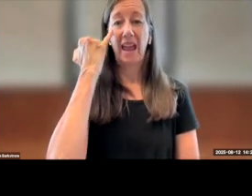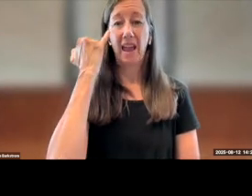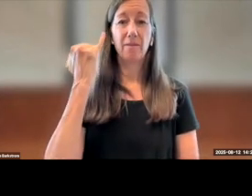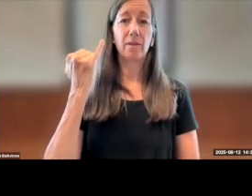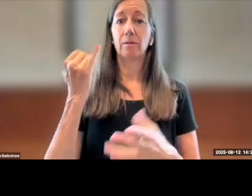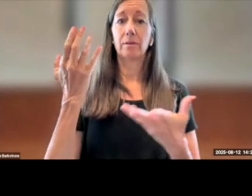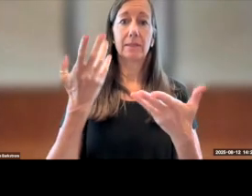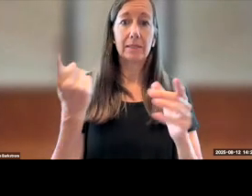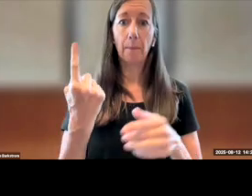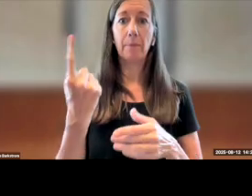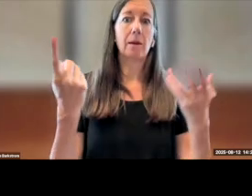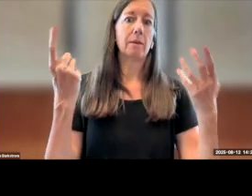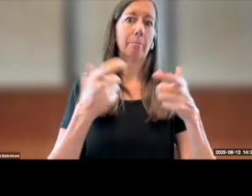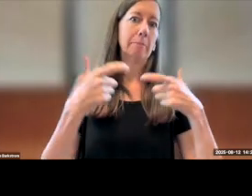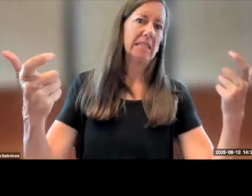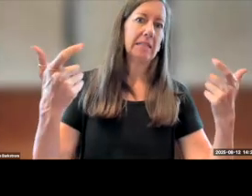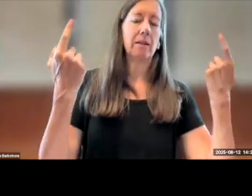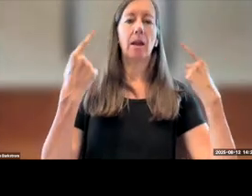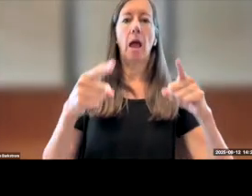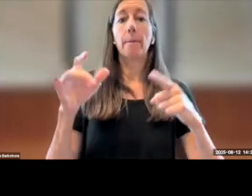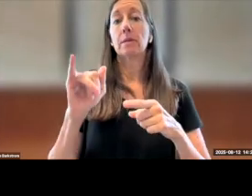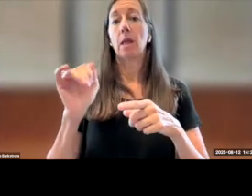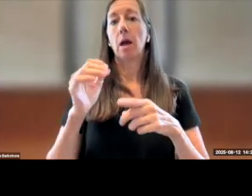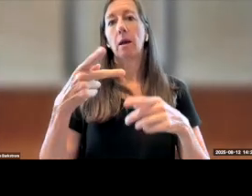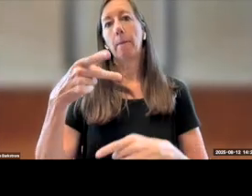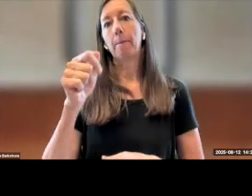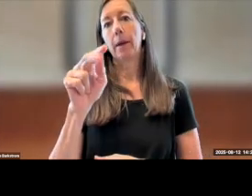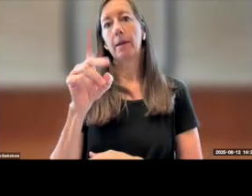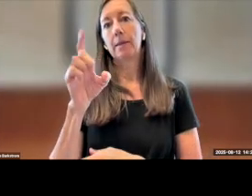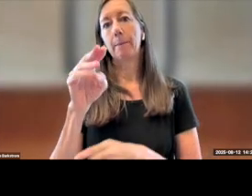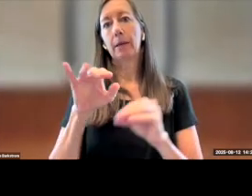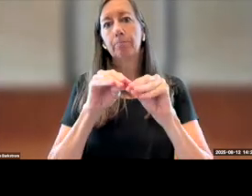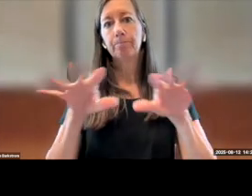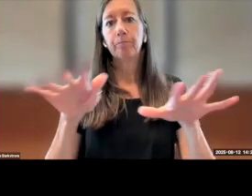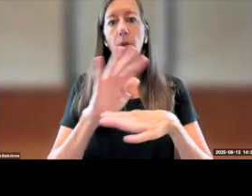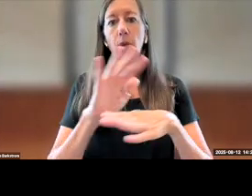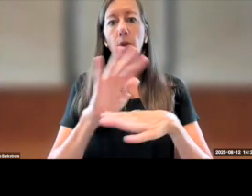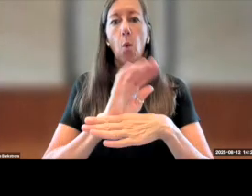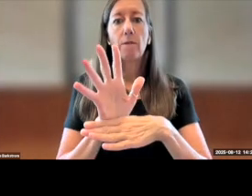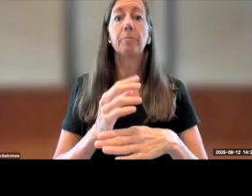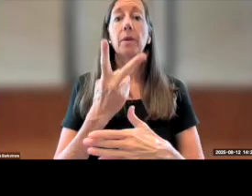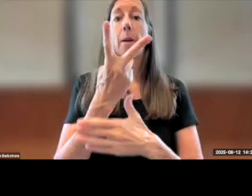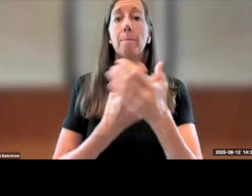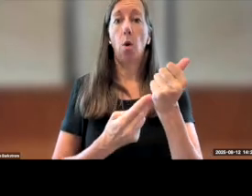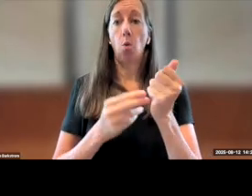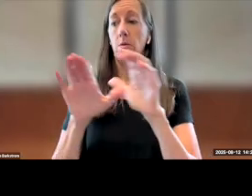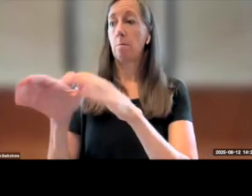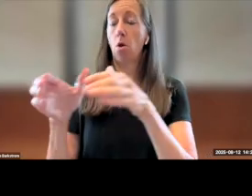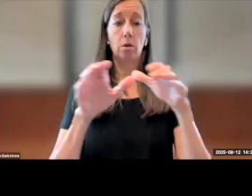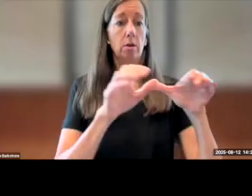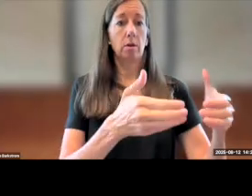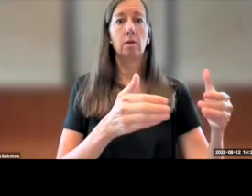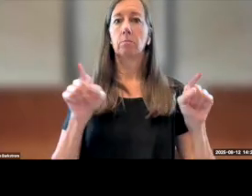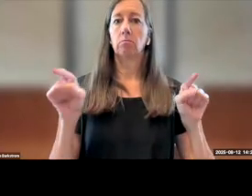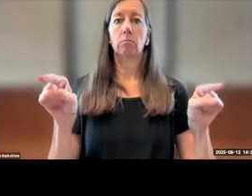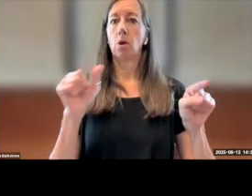or something along those lines, that both parties will be relieved of their duties until that